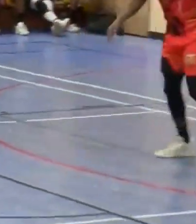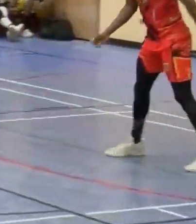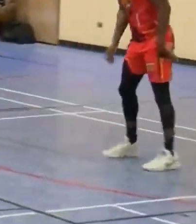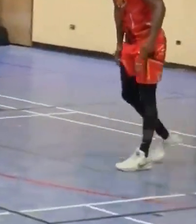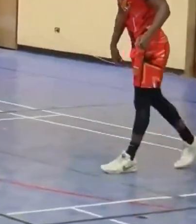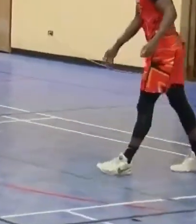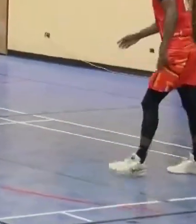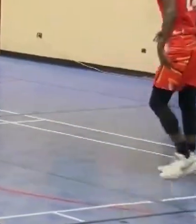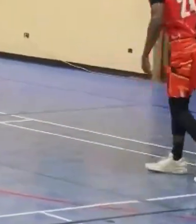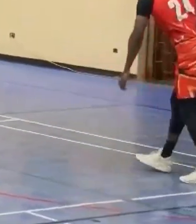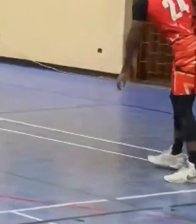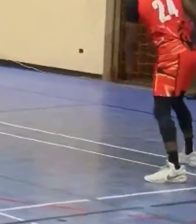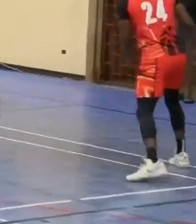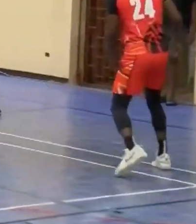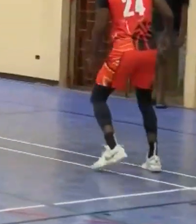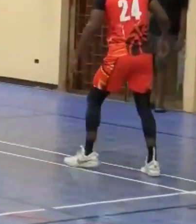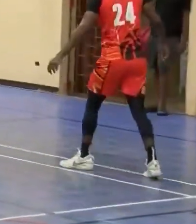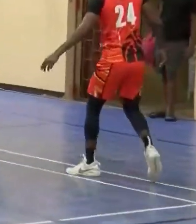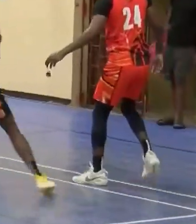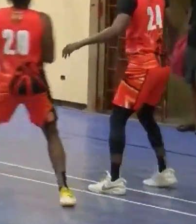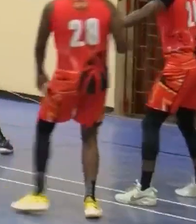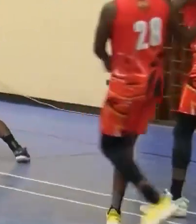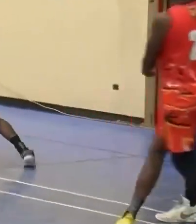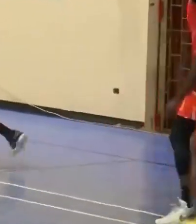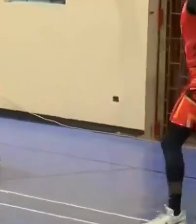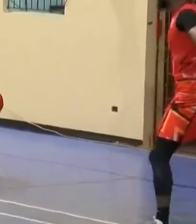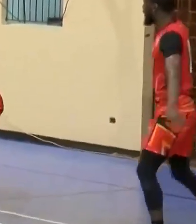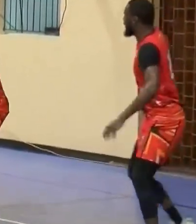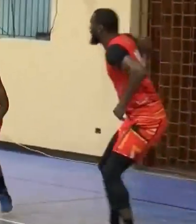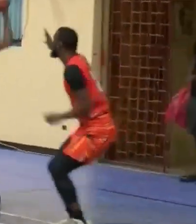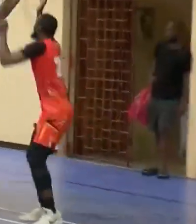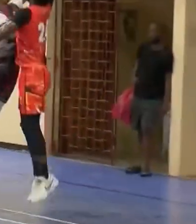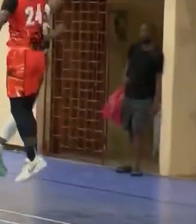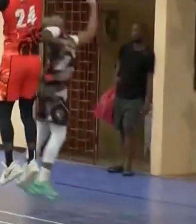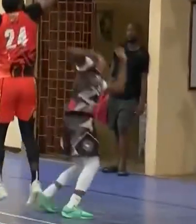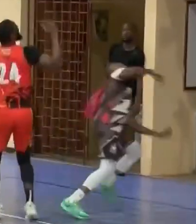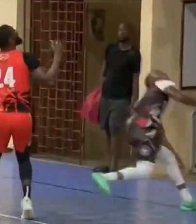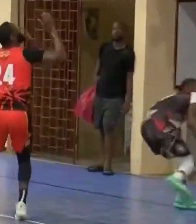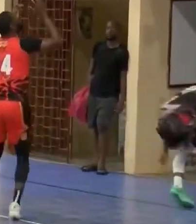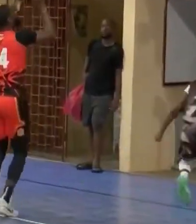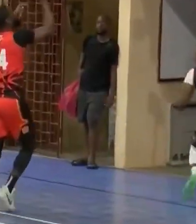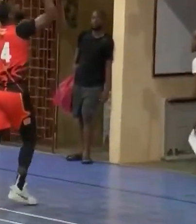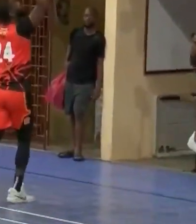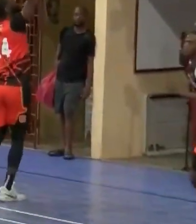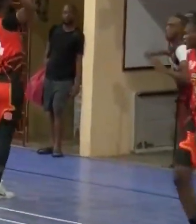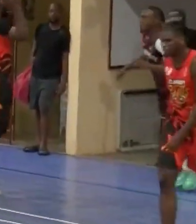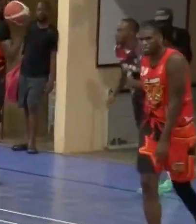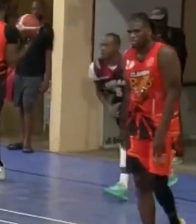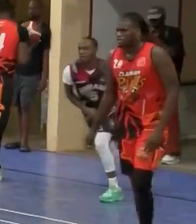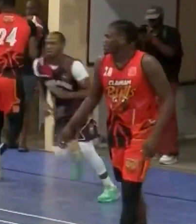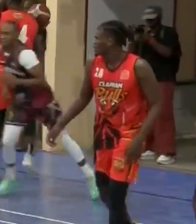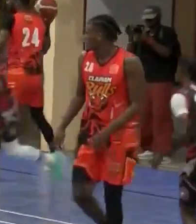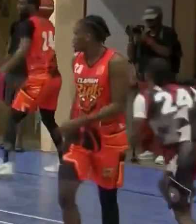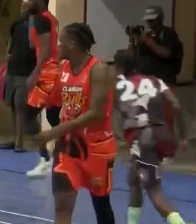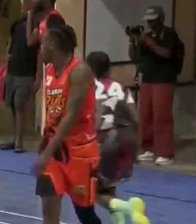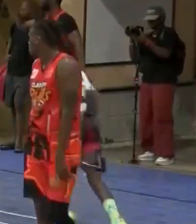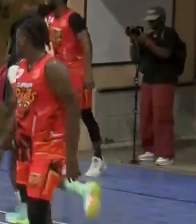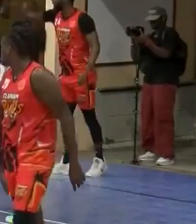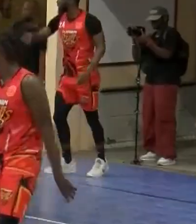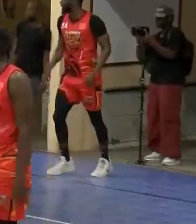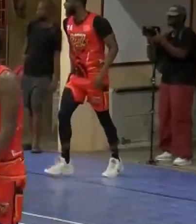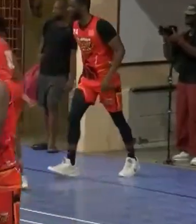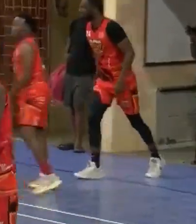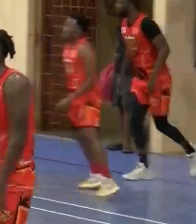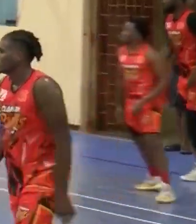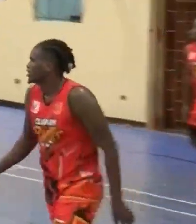here working the one-on-one with Raheem Gibbons, and finally taking it strong to the hole with little concern for the shot-blocking